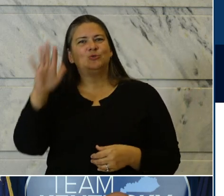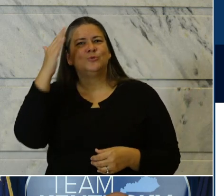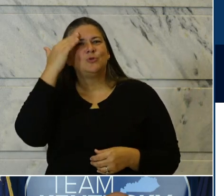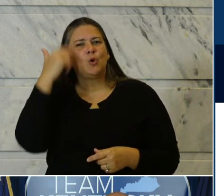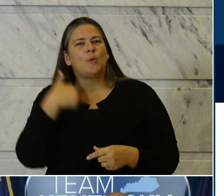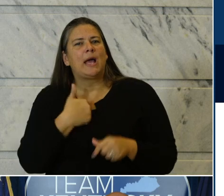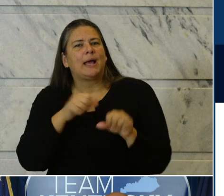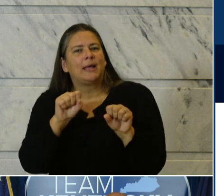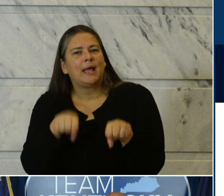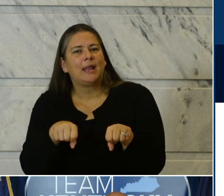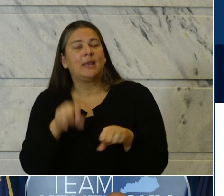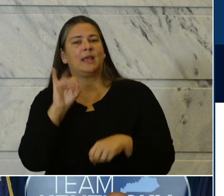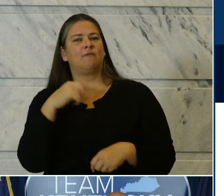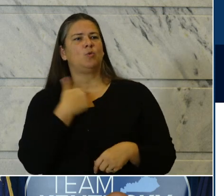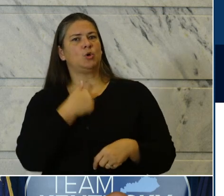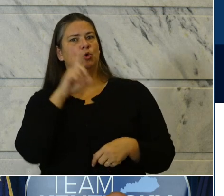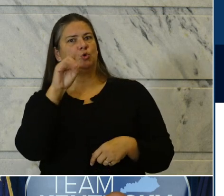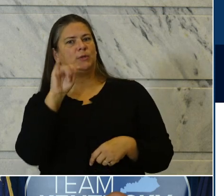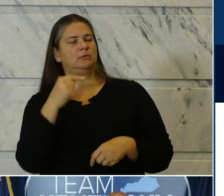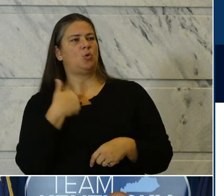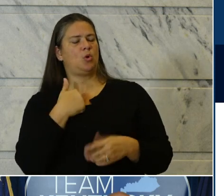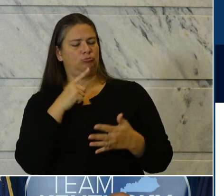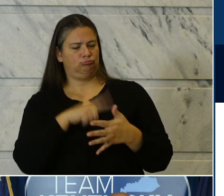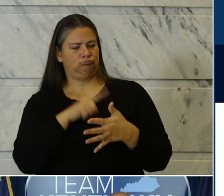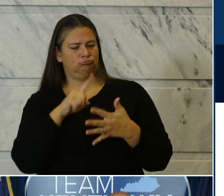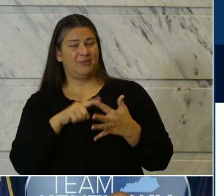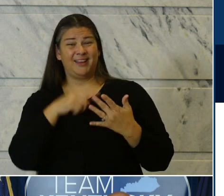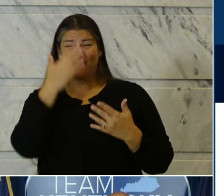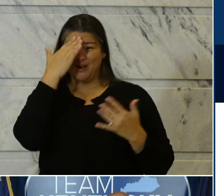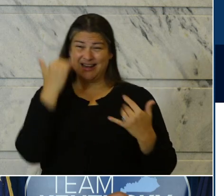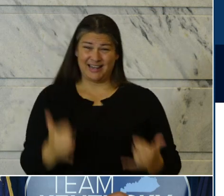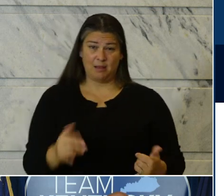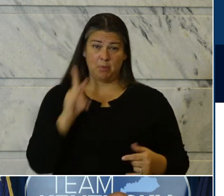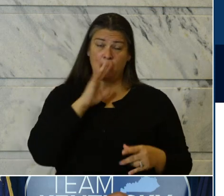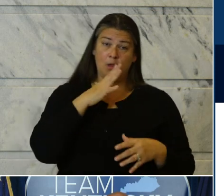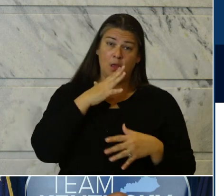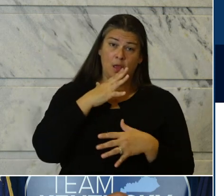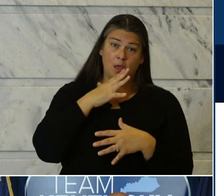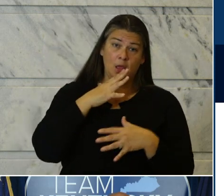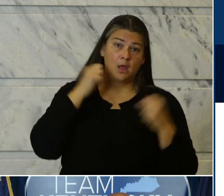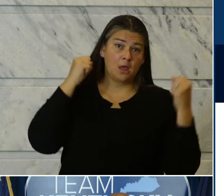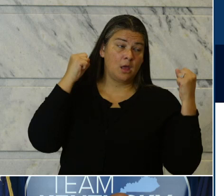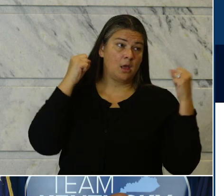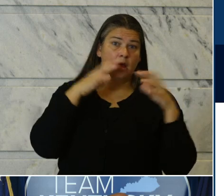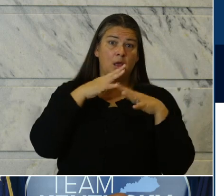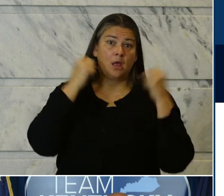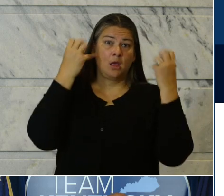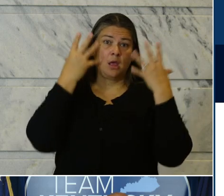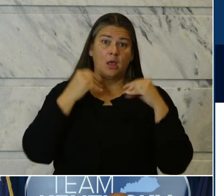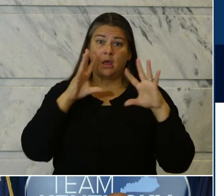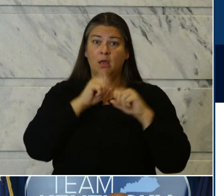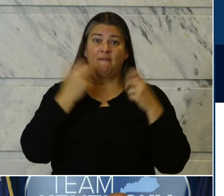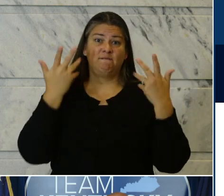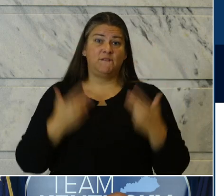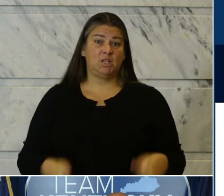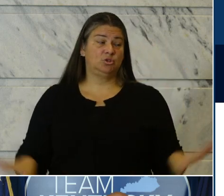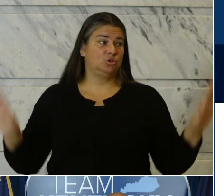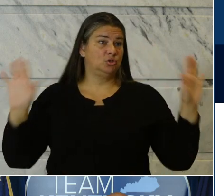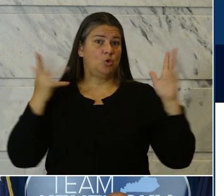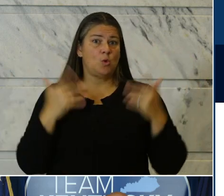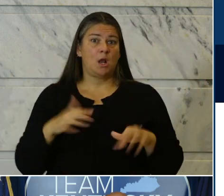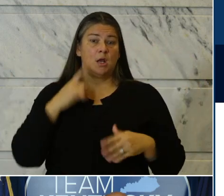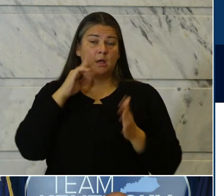Now, people are really tired of this. They're fed up with hearing about this stuff and they want to get back to their lives. But I'm going to tell you, that's not